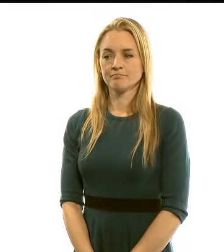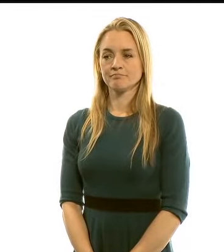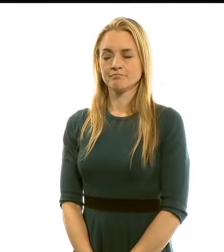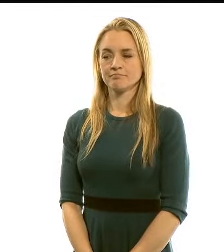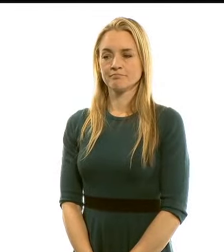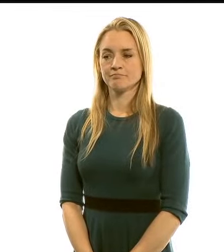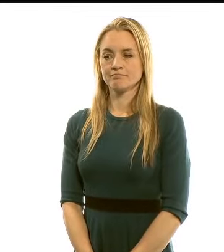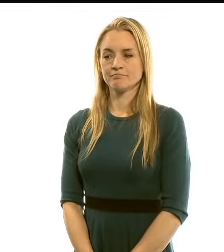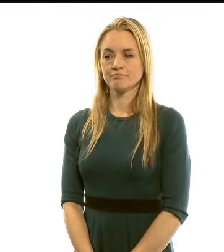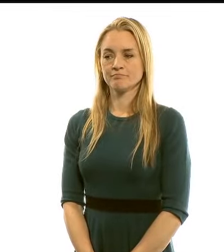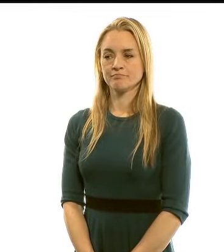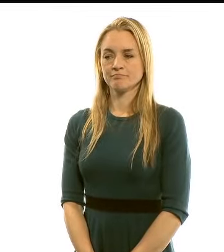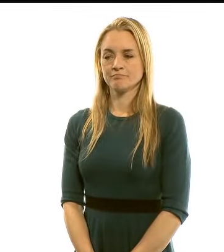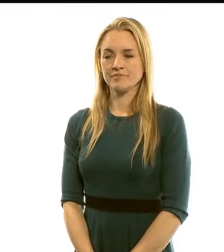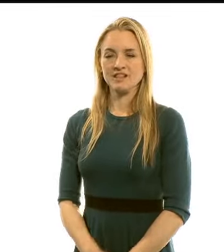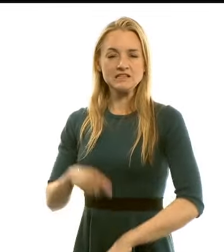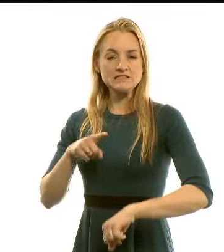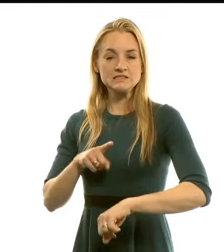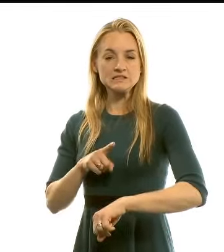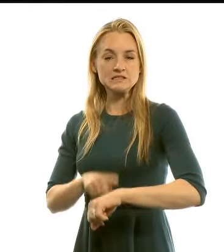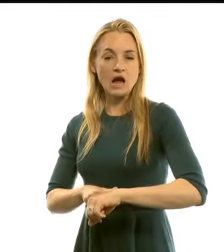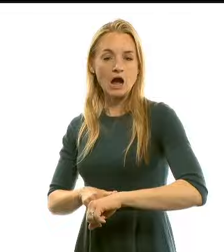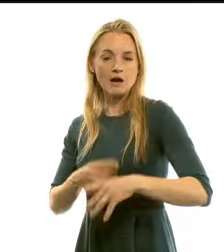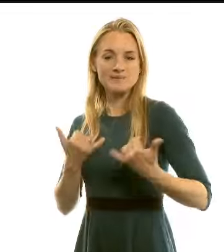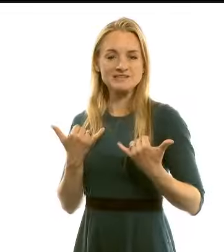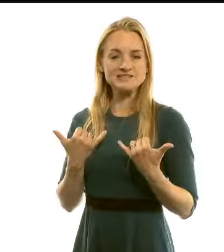Ends now.